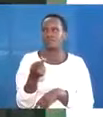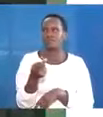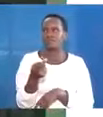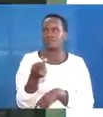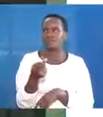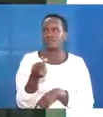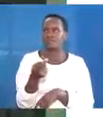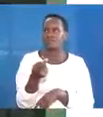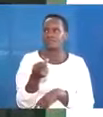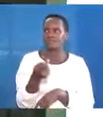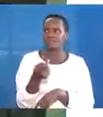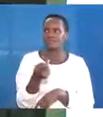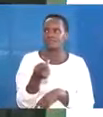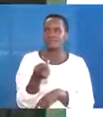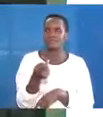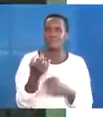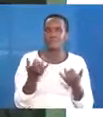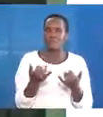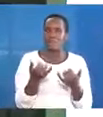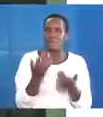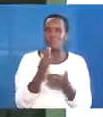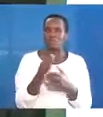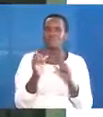so that I could blunder.